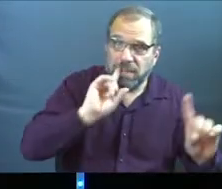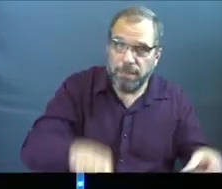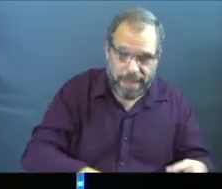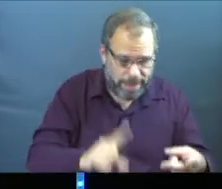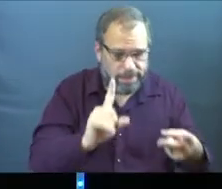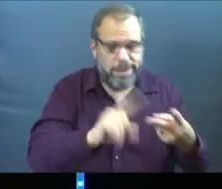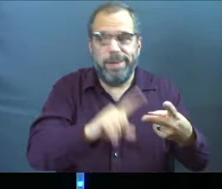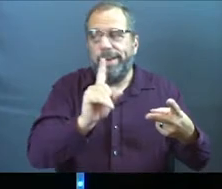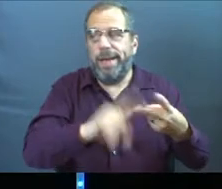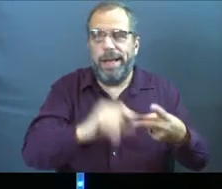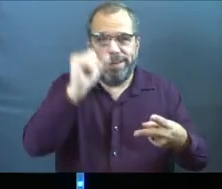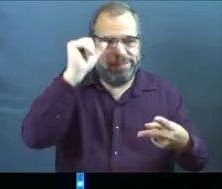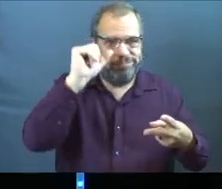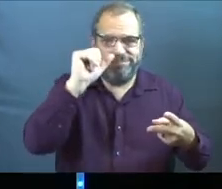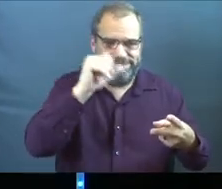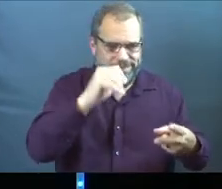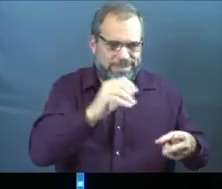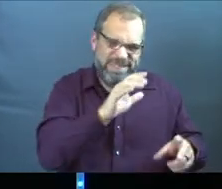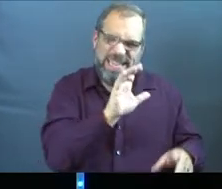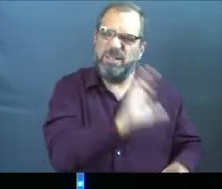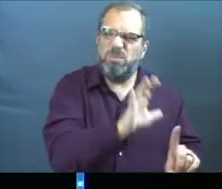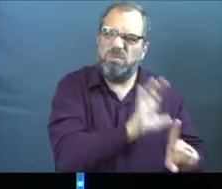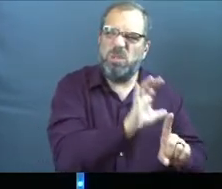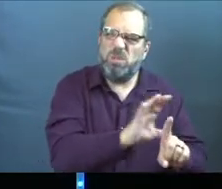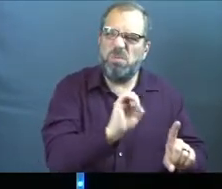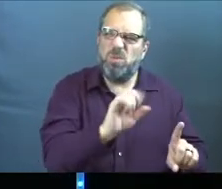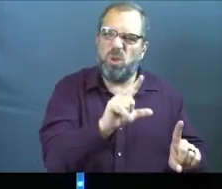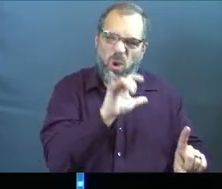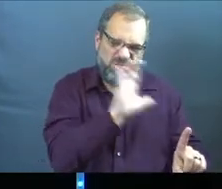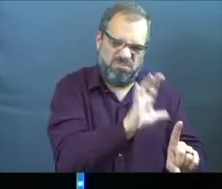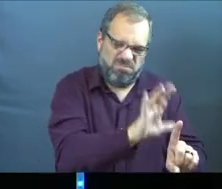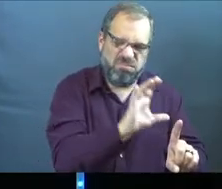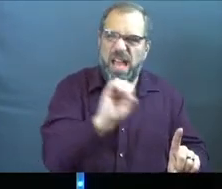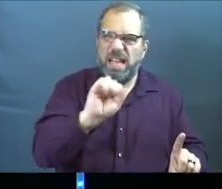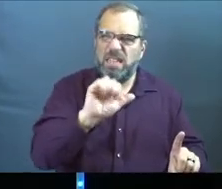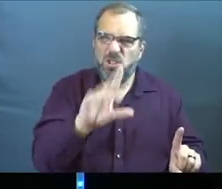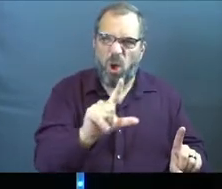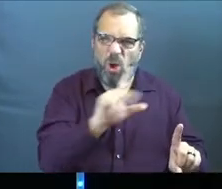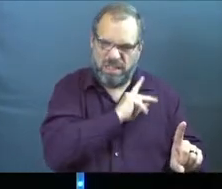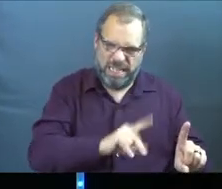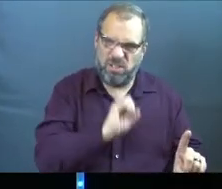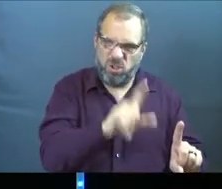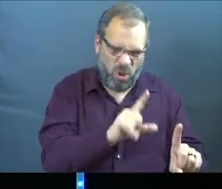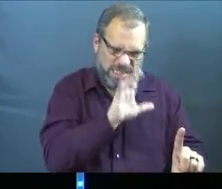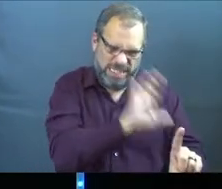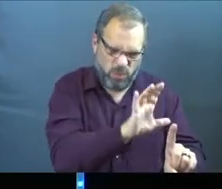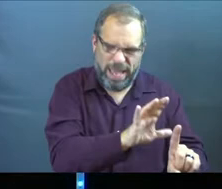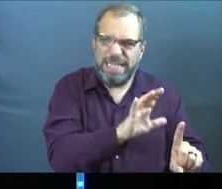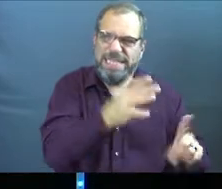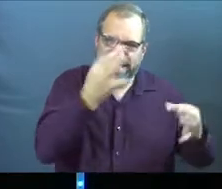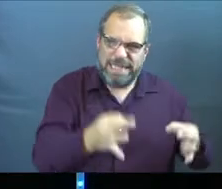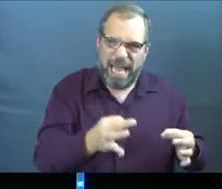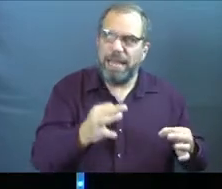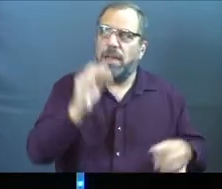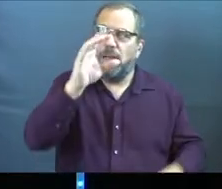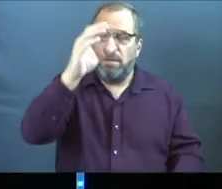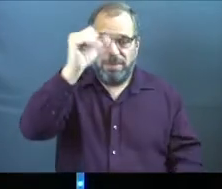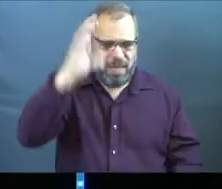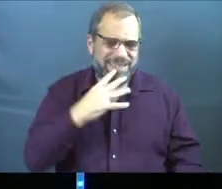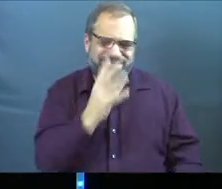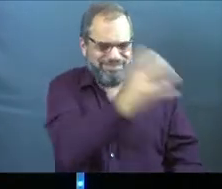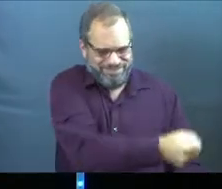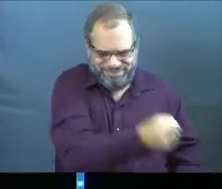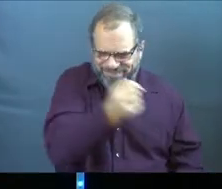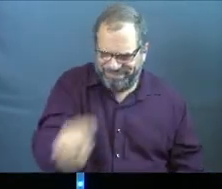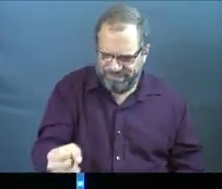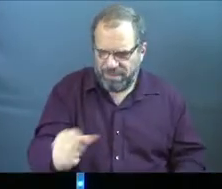him as king and gone his own way instead of God's way. And so God's like, hey, man, I've placed this anointing on you as king. I'm now removing that from you,